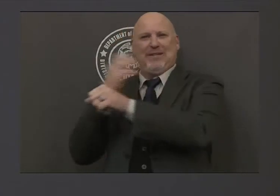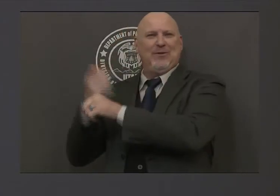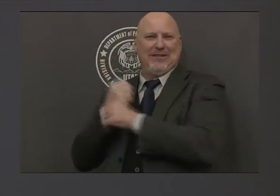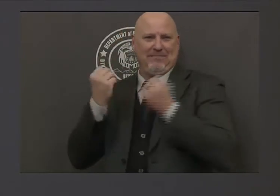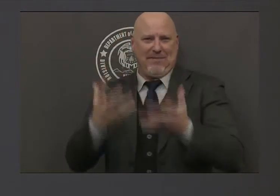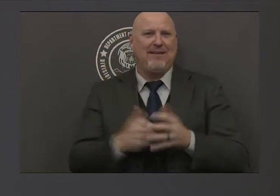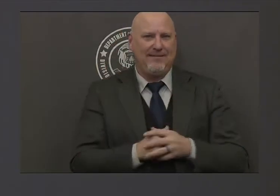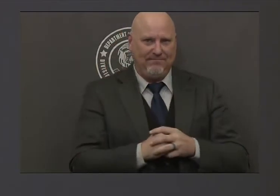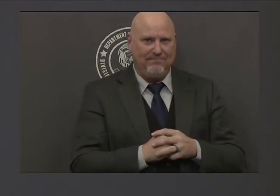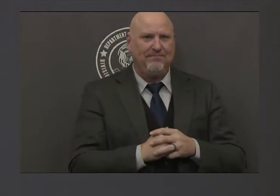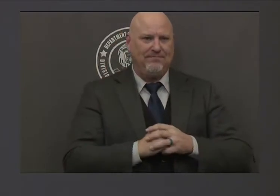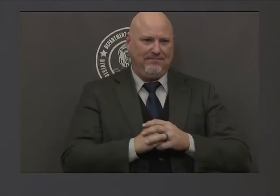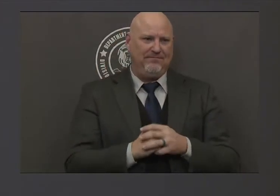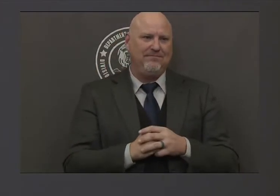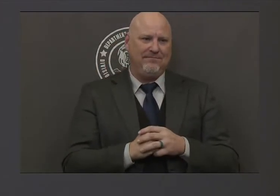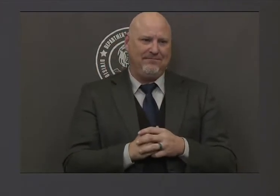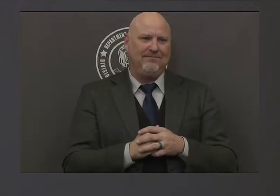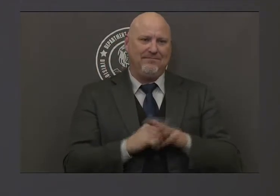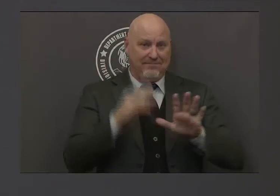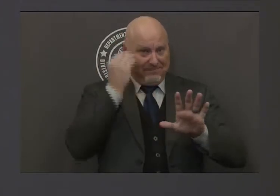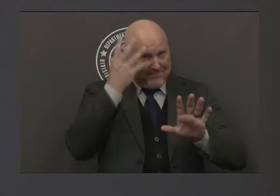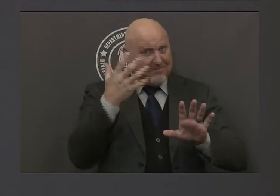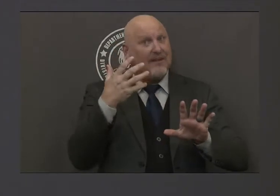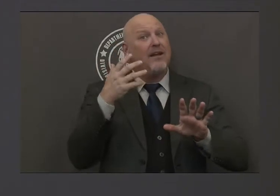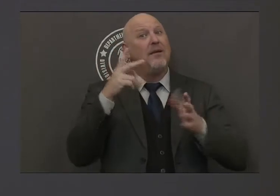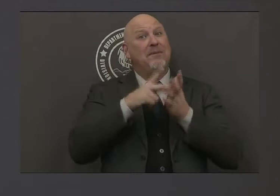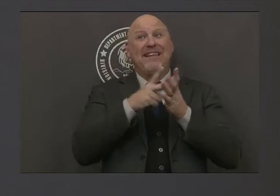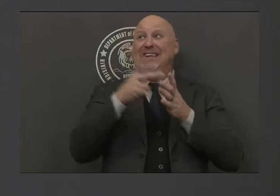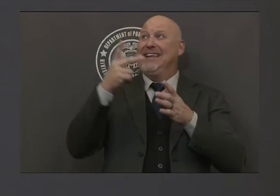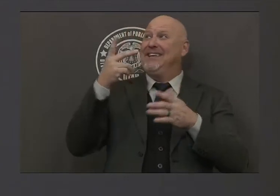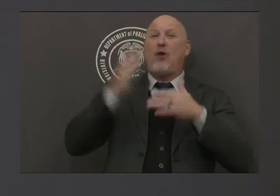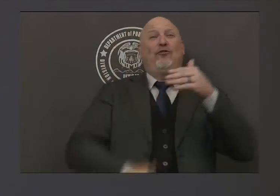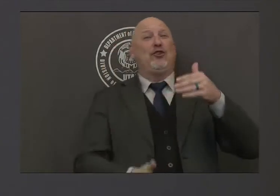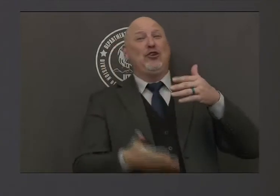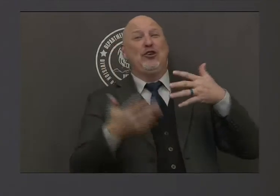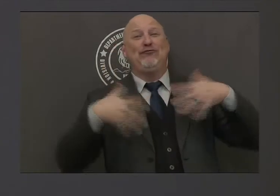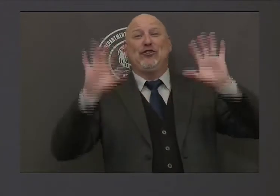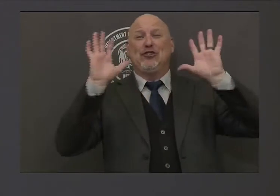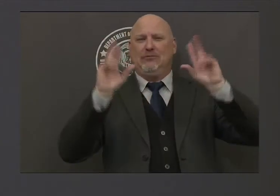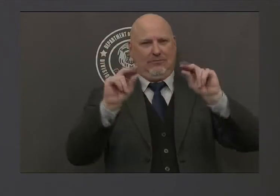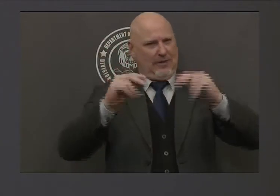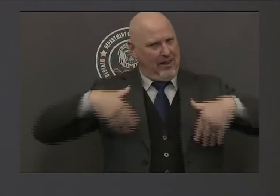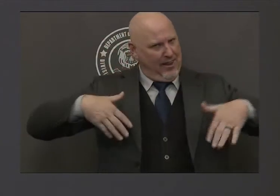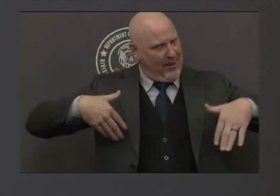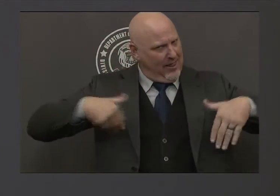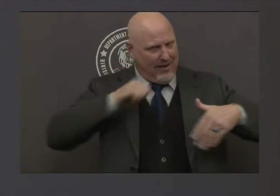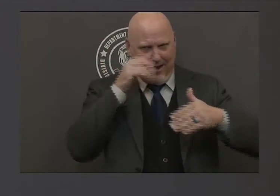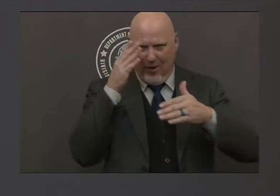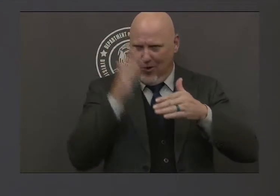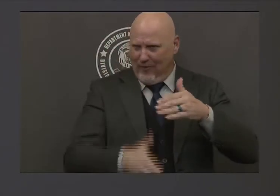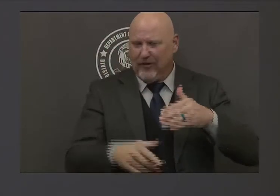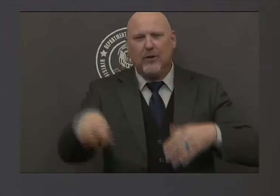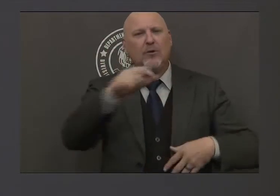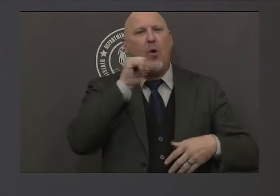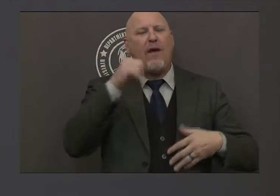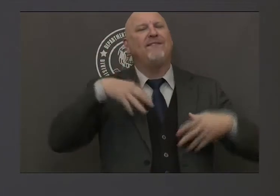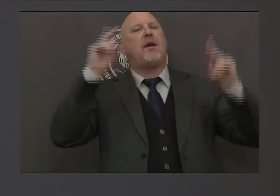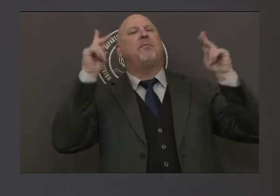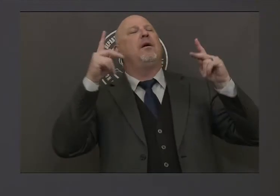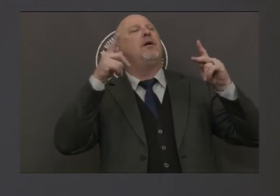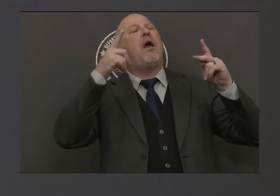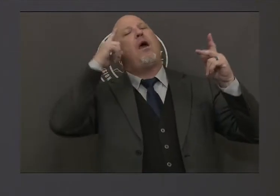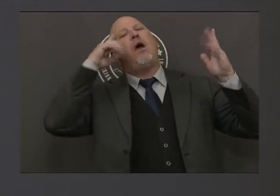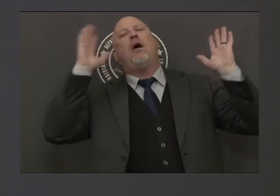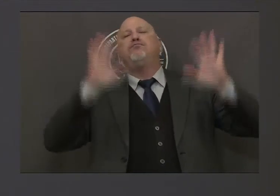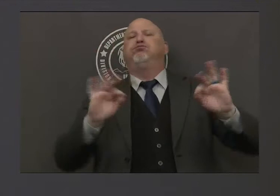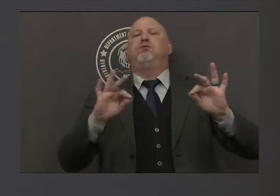yet. There's still more to do, and we need to not relax, not give up, but stay the course. Again,